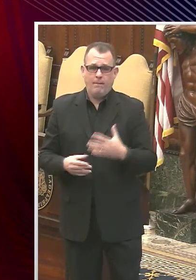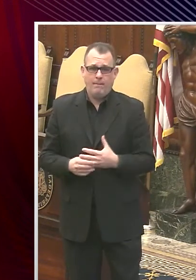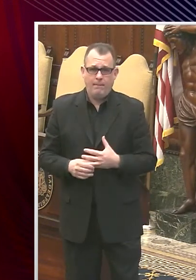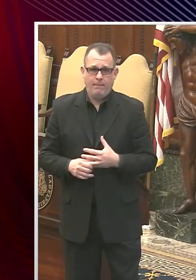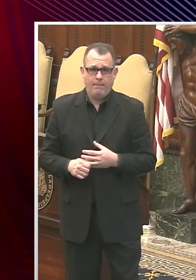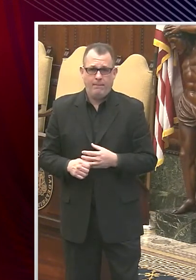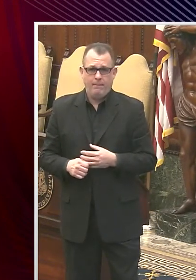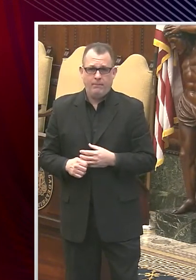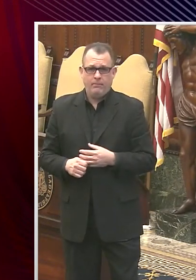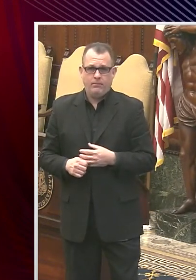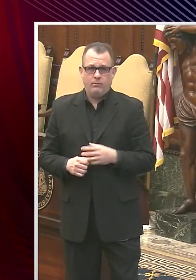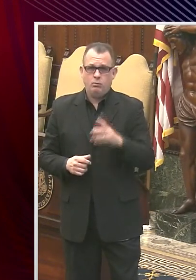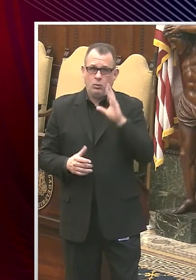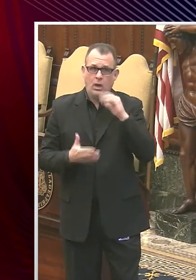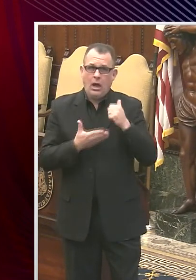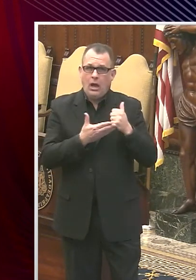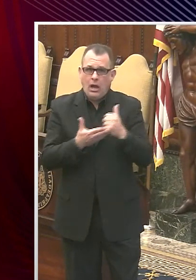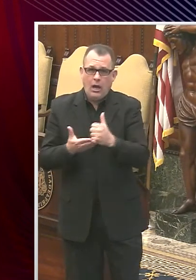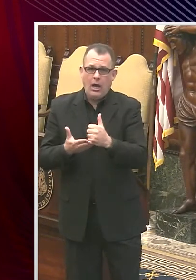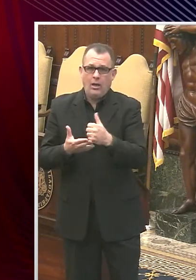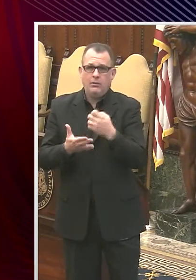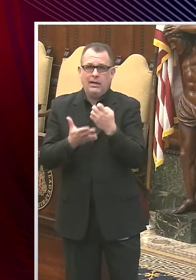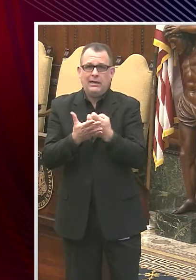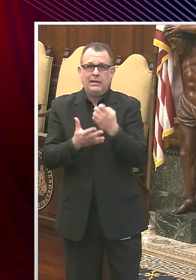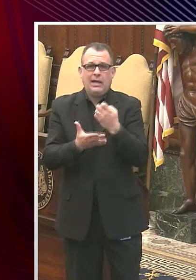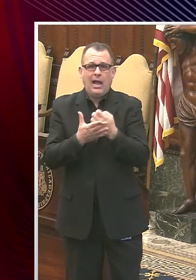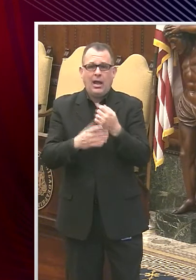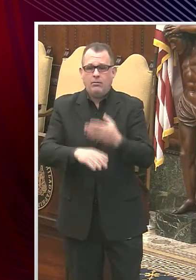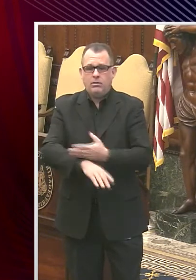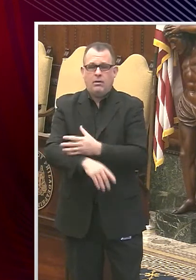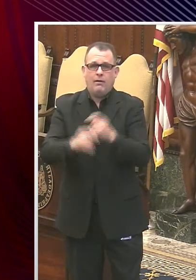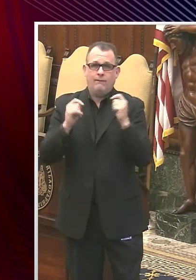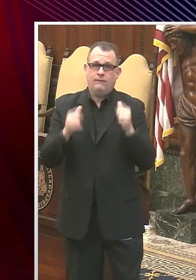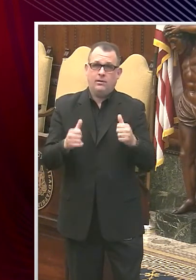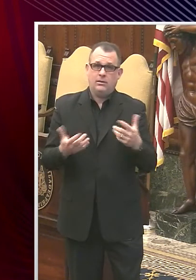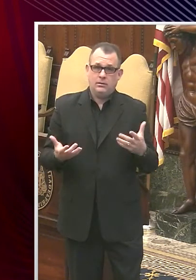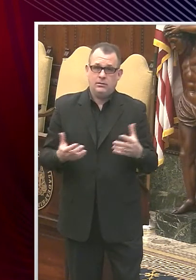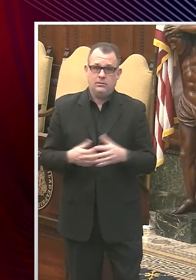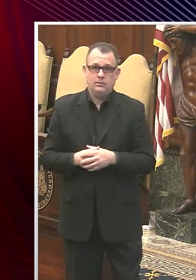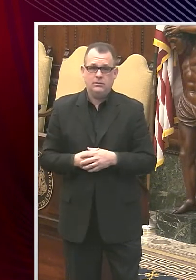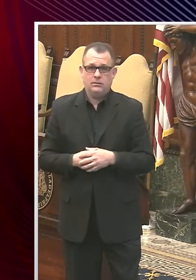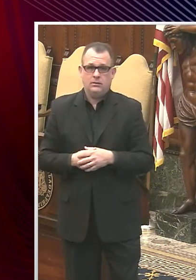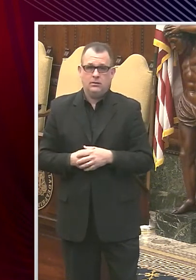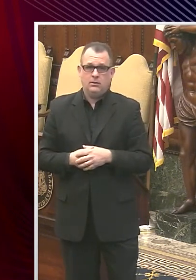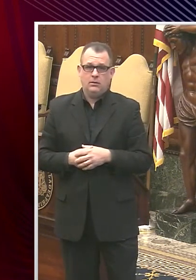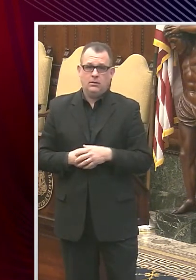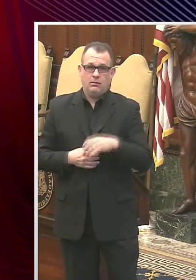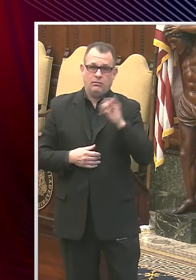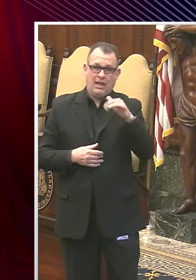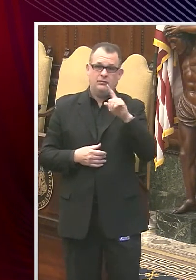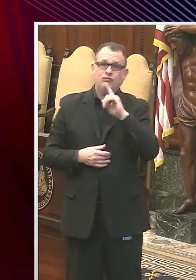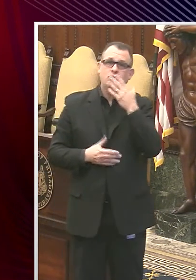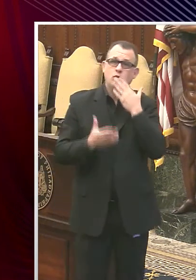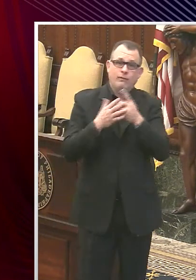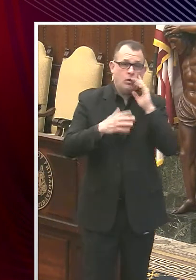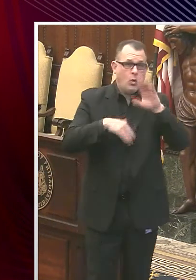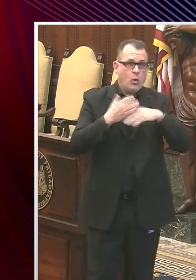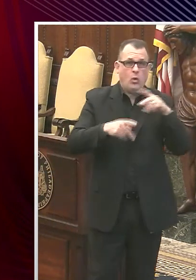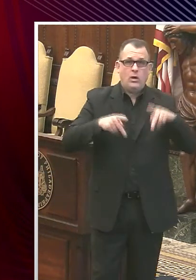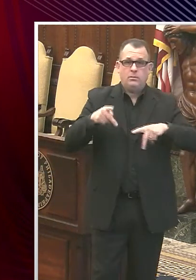will help the economy recover more quickly than it would have. So that's really good for everyone in the